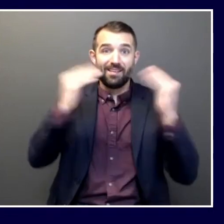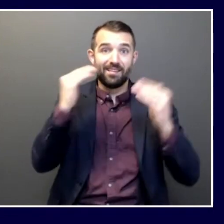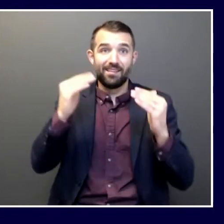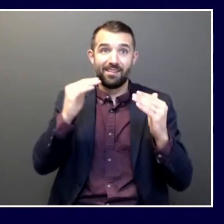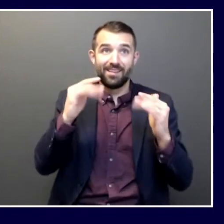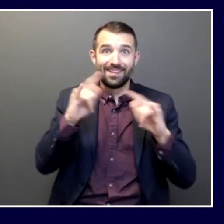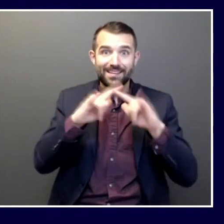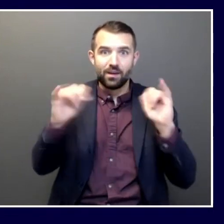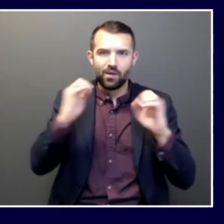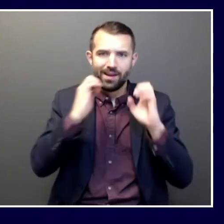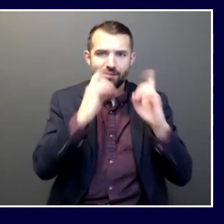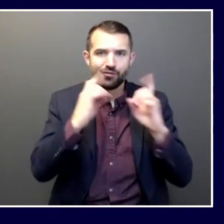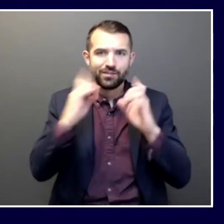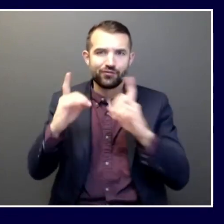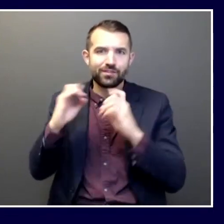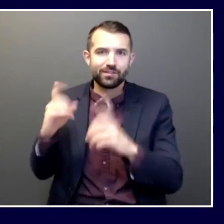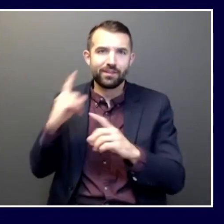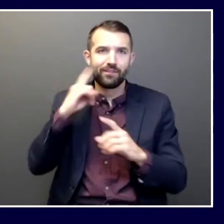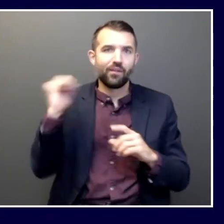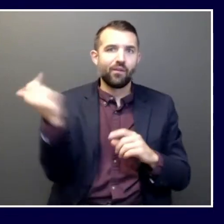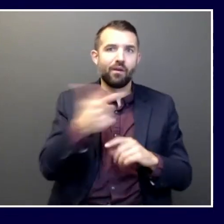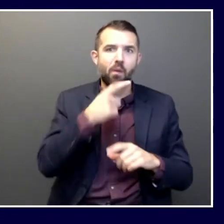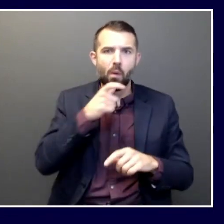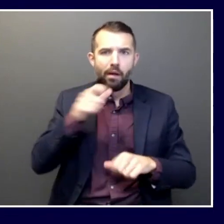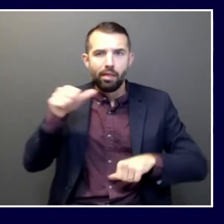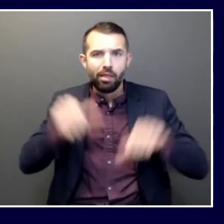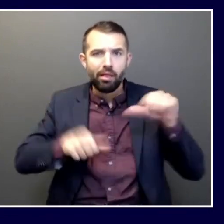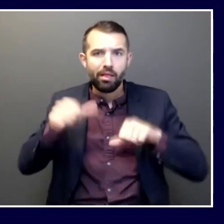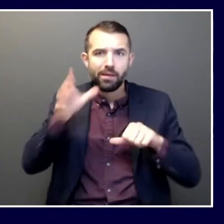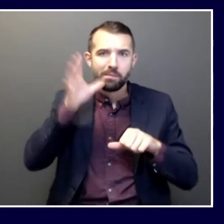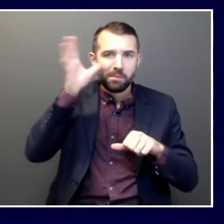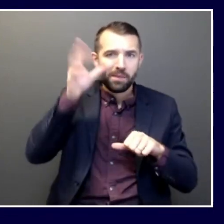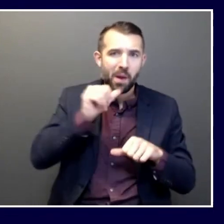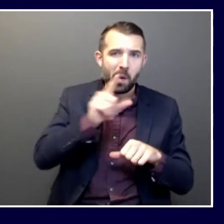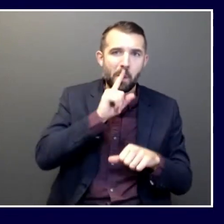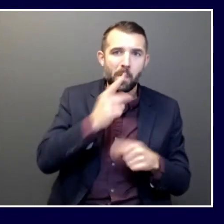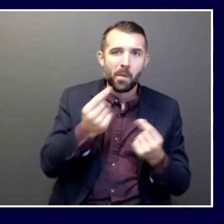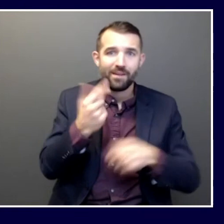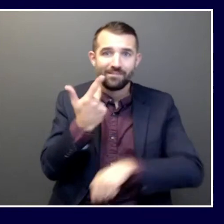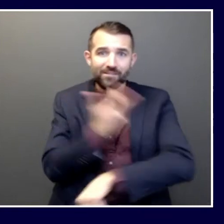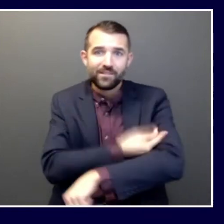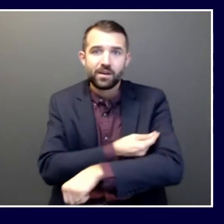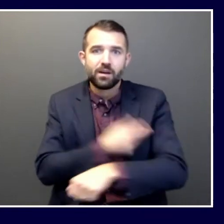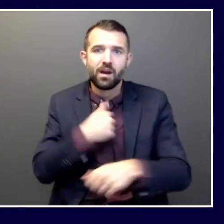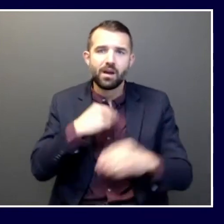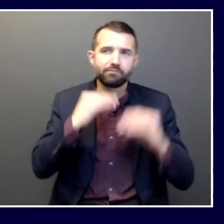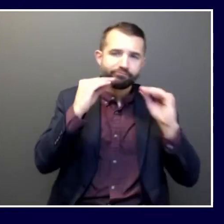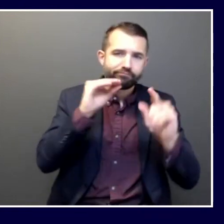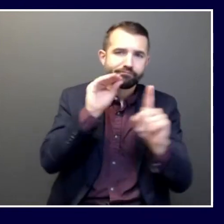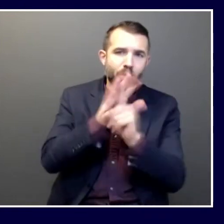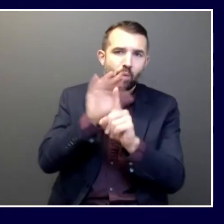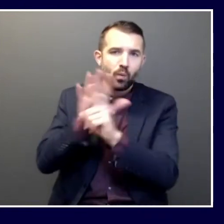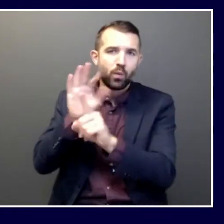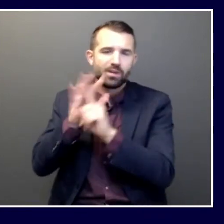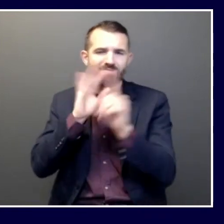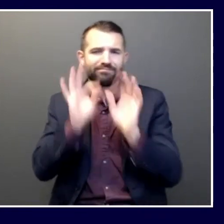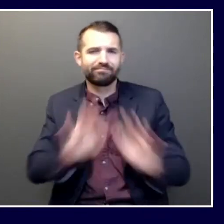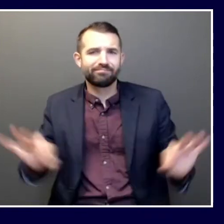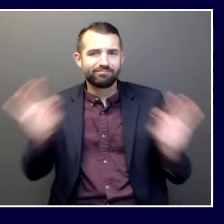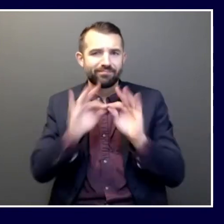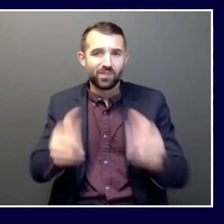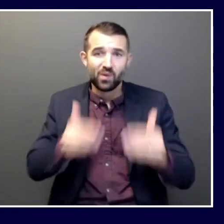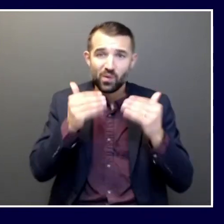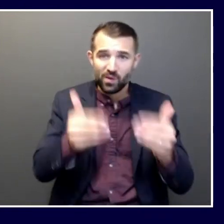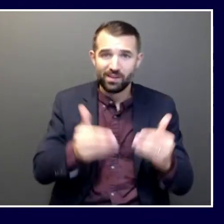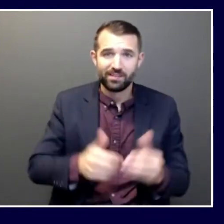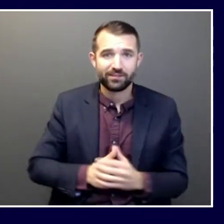parents who still may have questions about that vaccine. That's where we are today. We'll cross the bridge about what we do next later. Okay, thank you